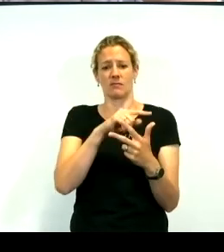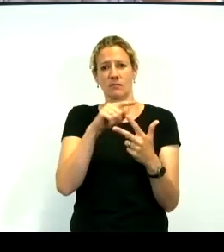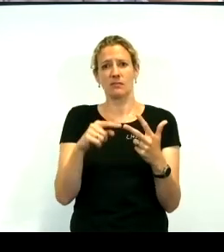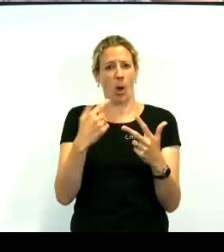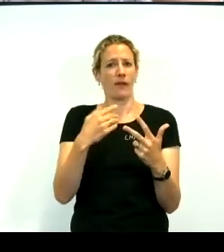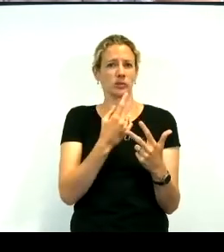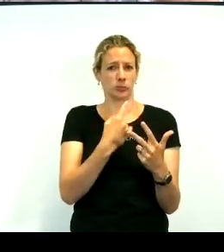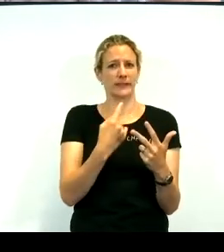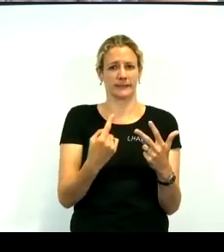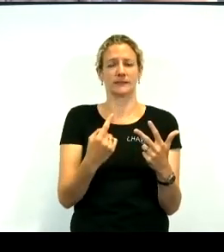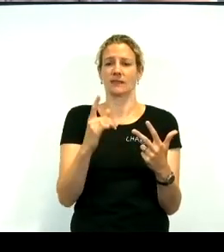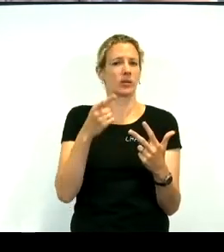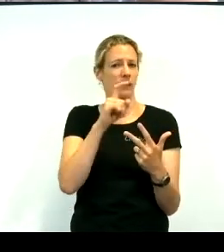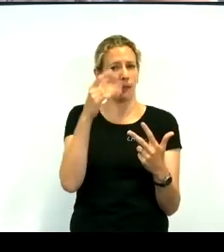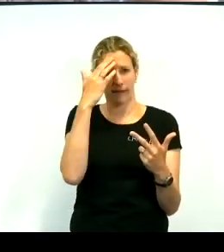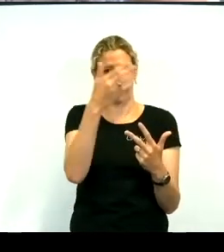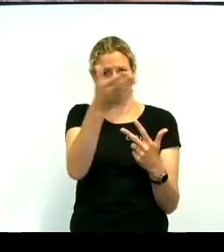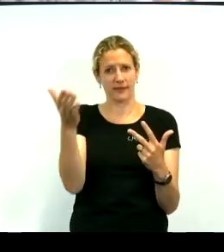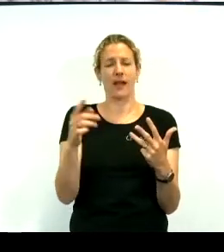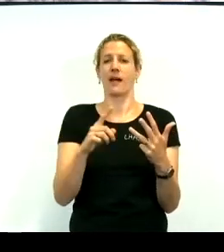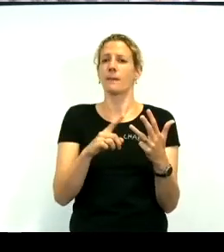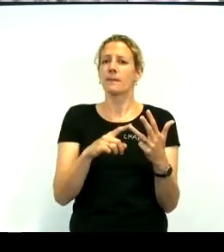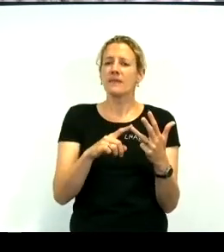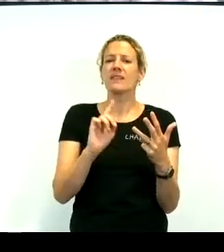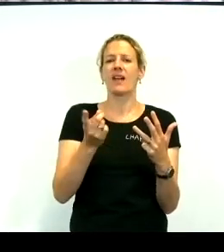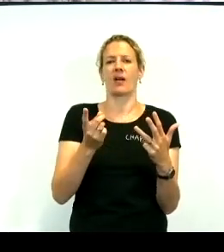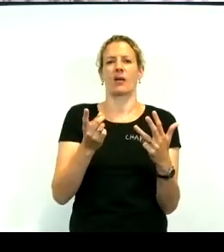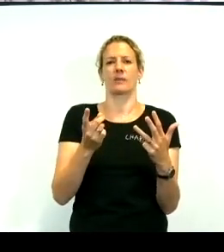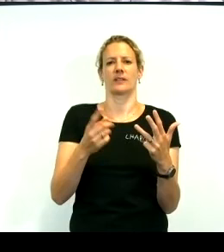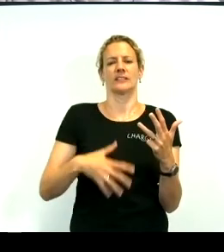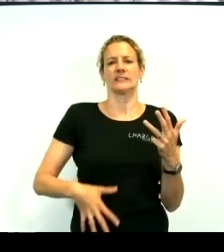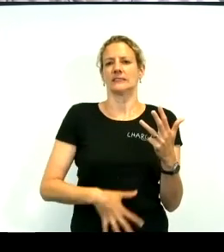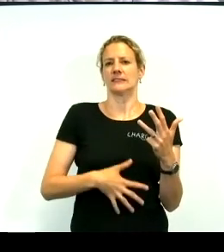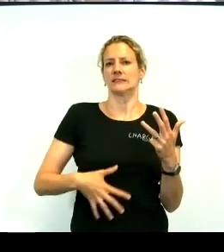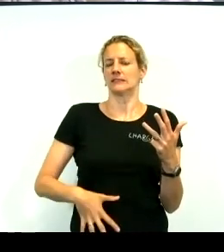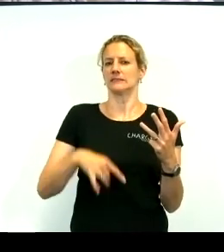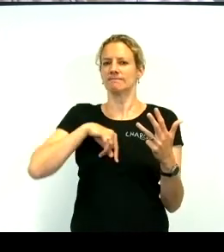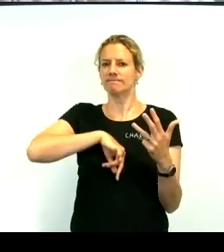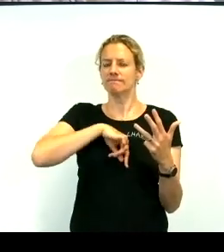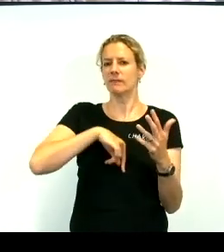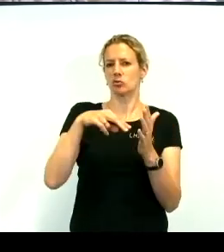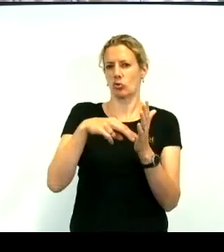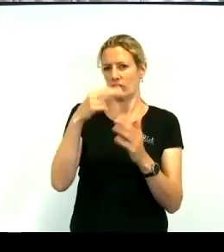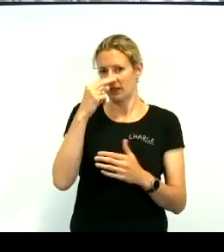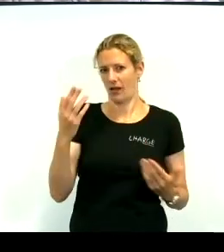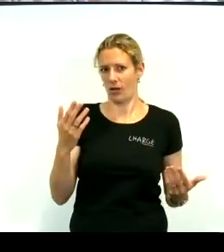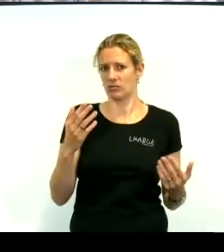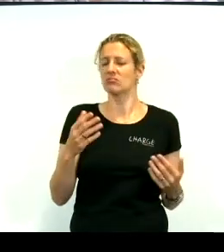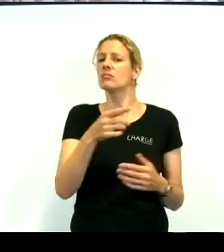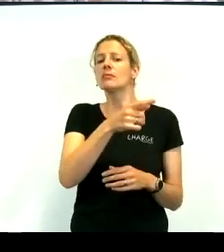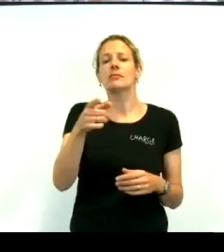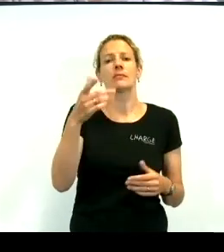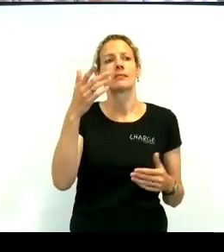internal state that you know when you're hot, you know when you're hungry, you know when your heart is racing.